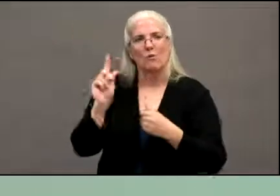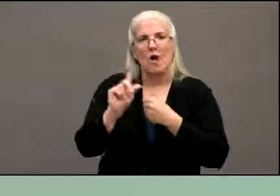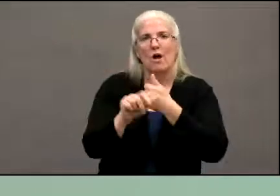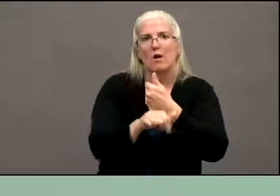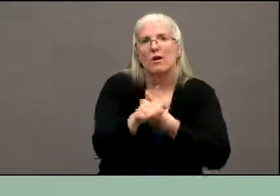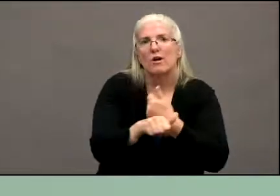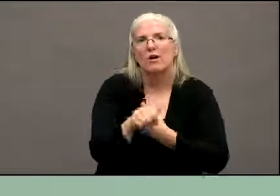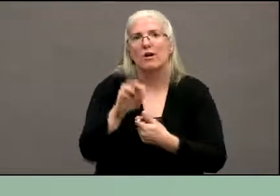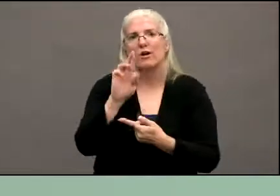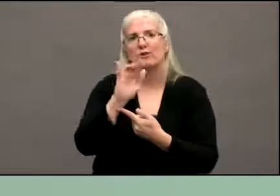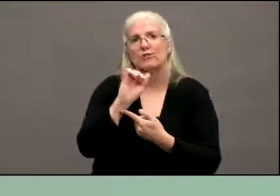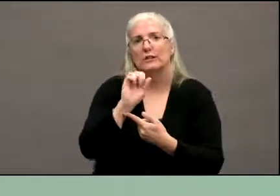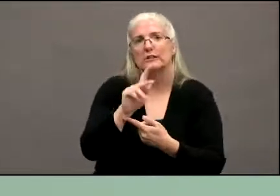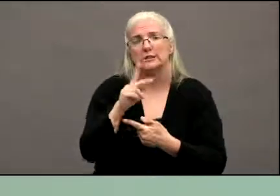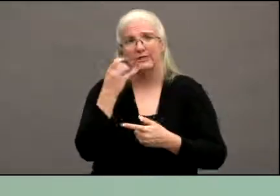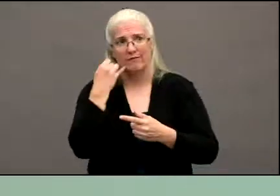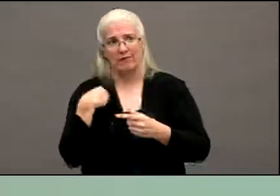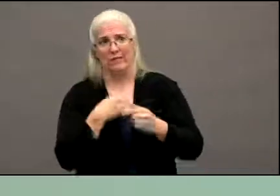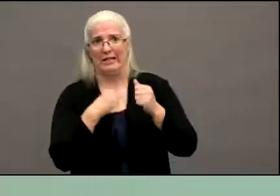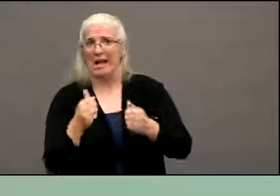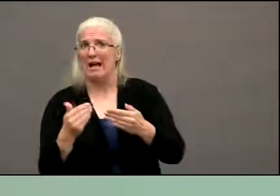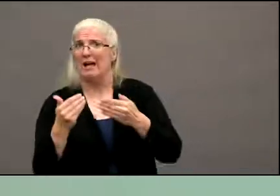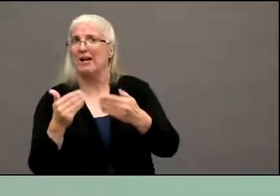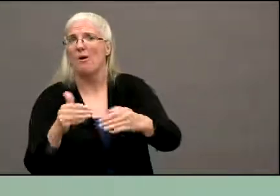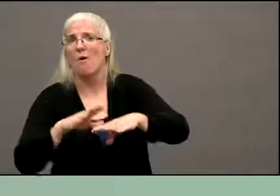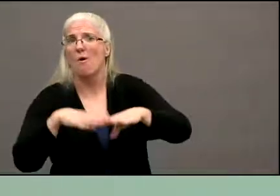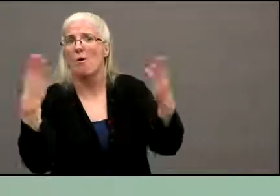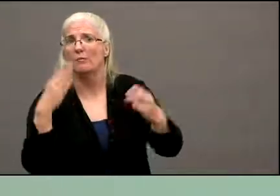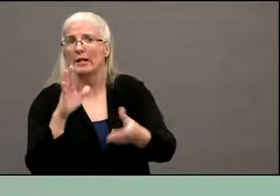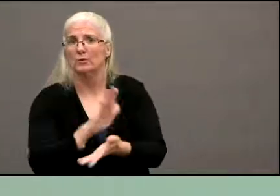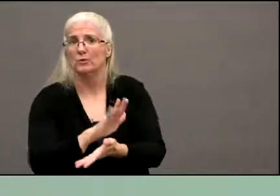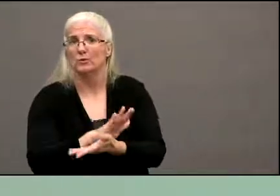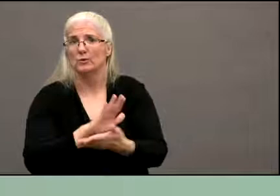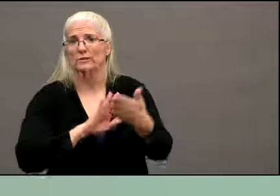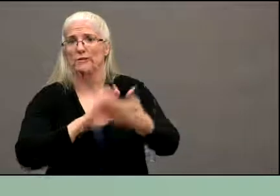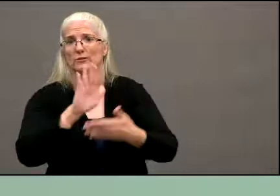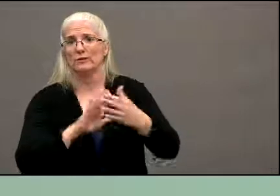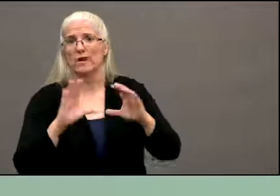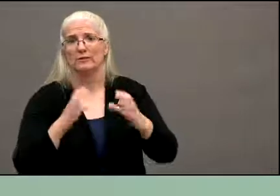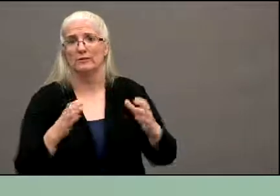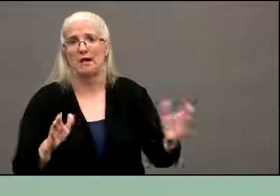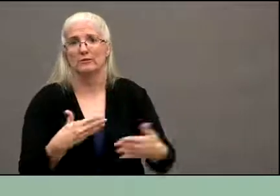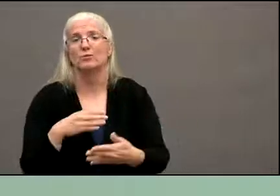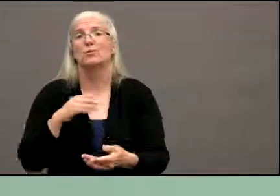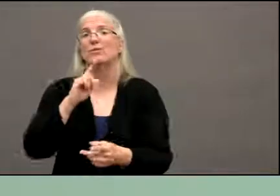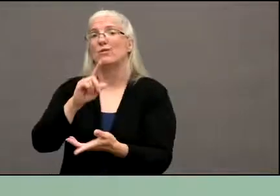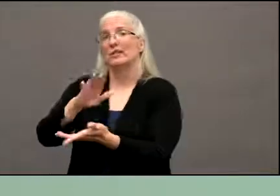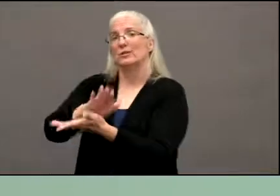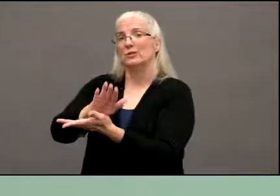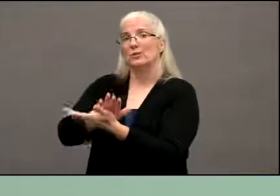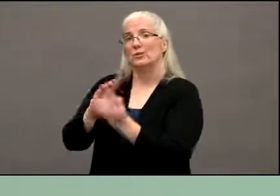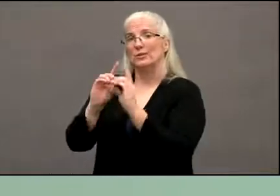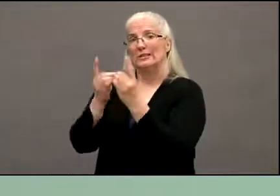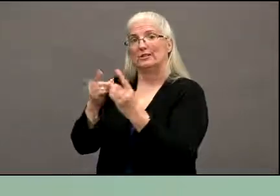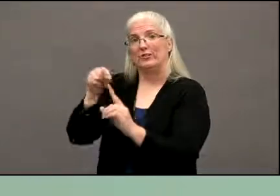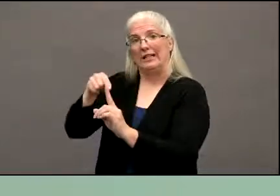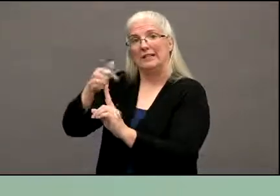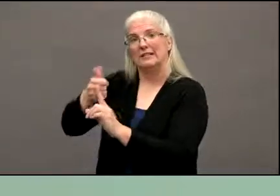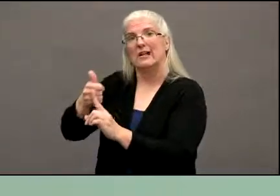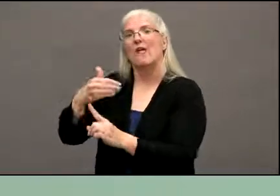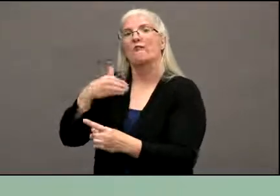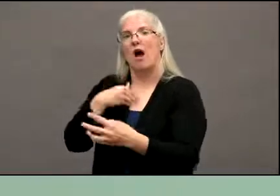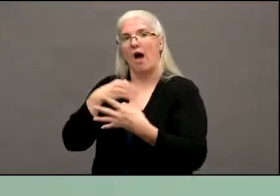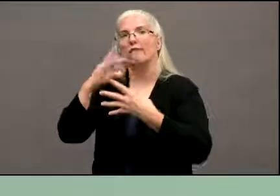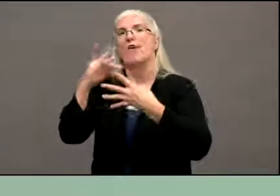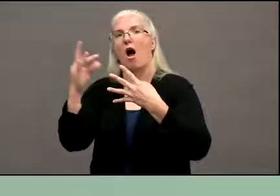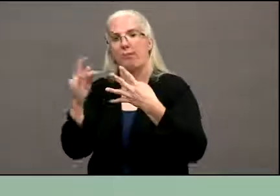on with. Districts do have the option to opt out of indoor learning. So even if the state does